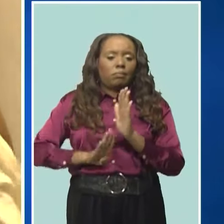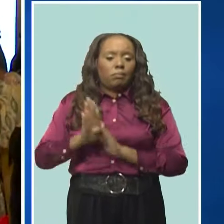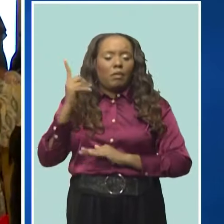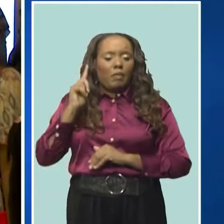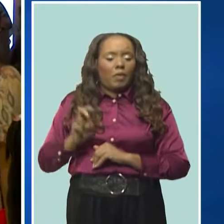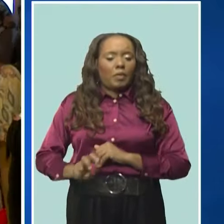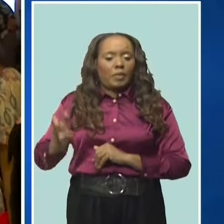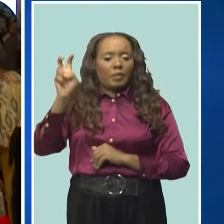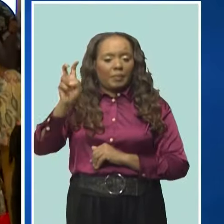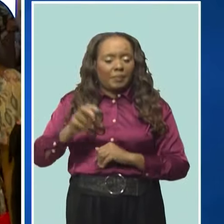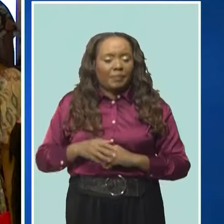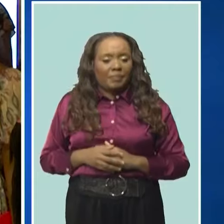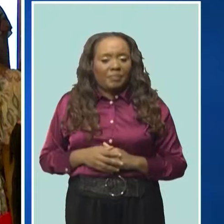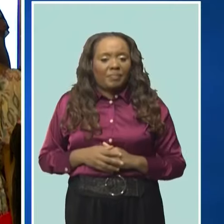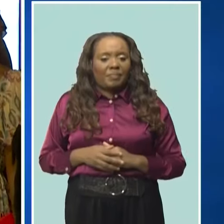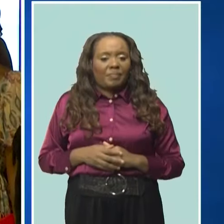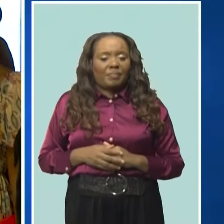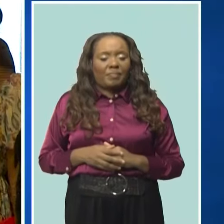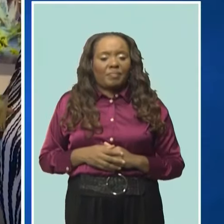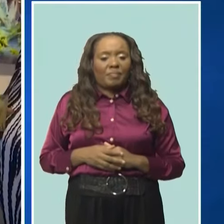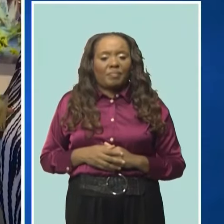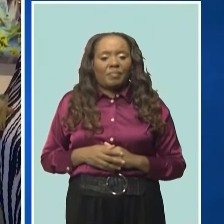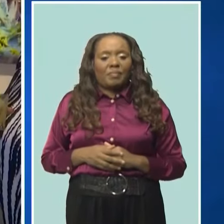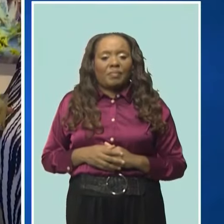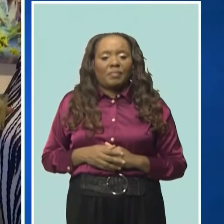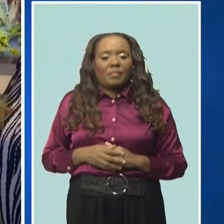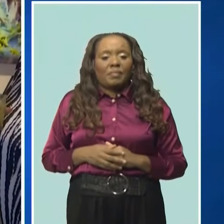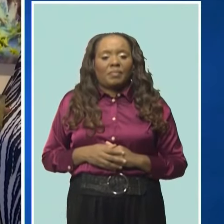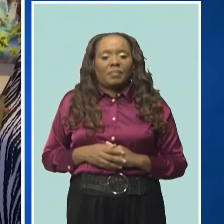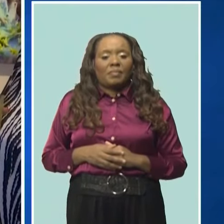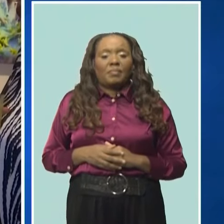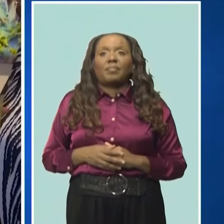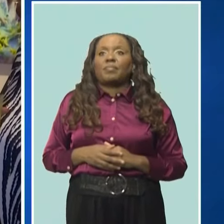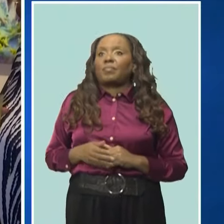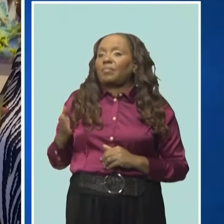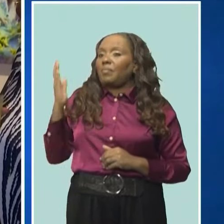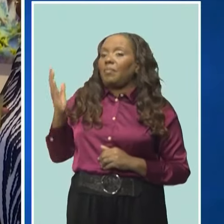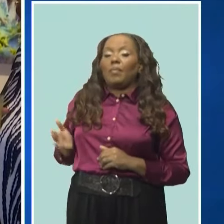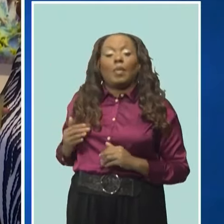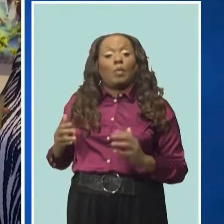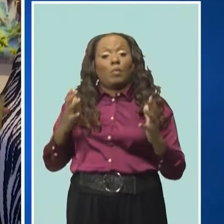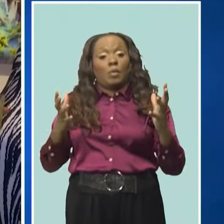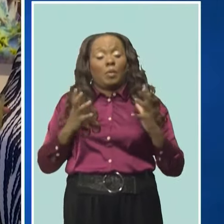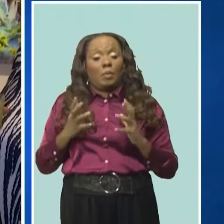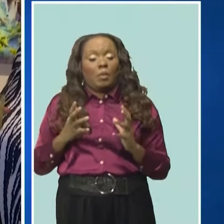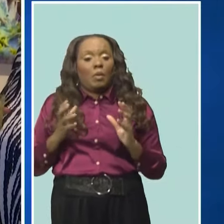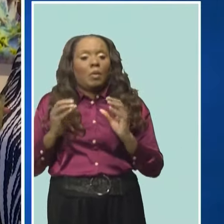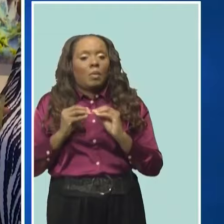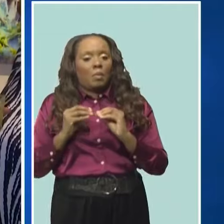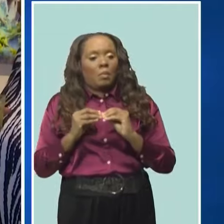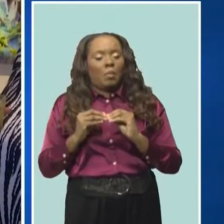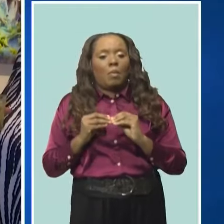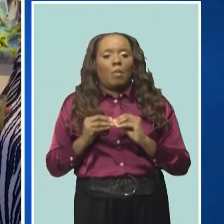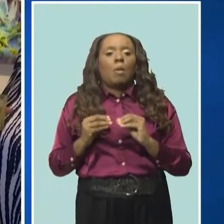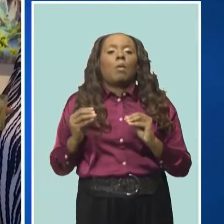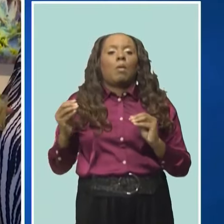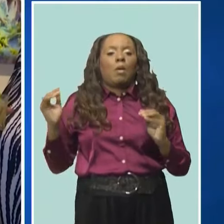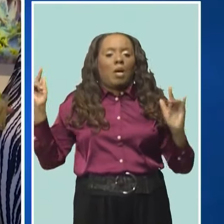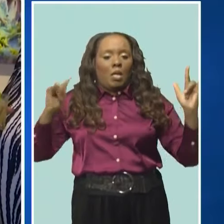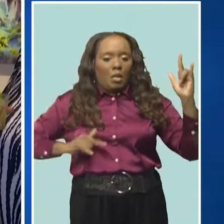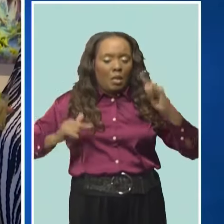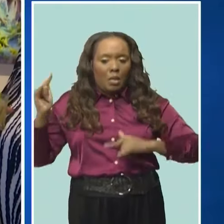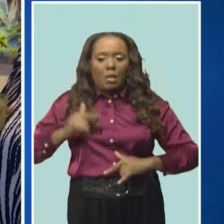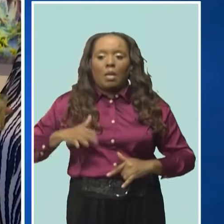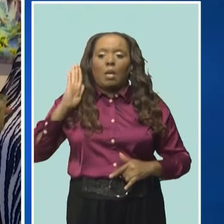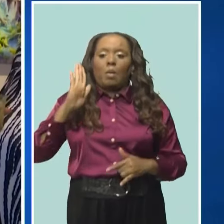the island's tourism. We are driving and we are building more airlift capacity into destination. That will certainly help us